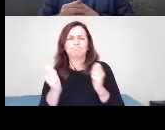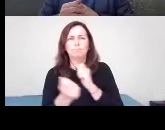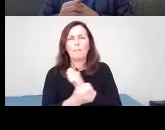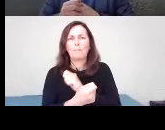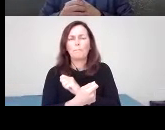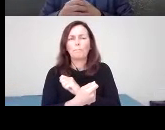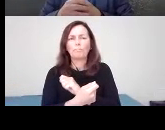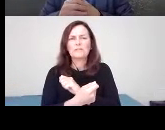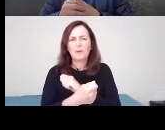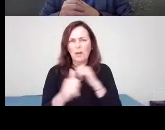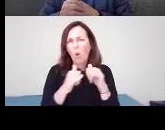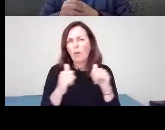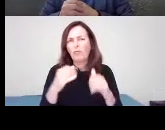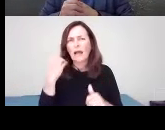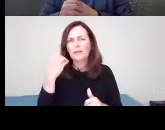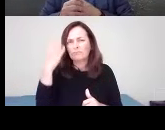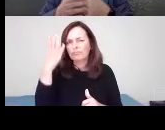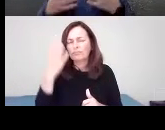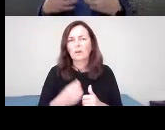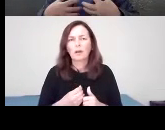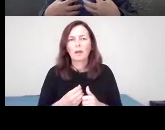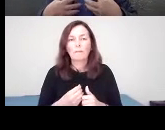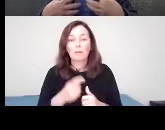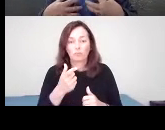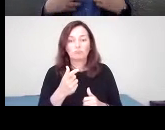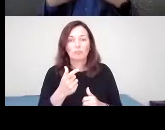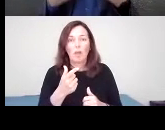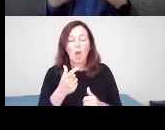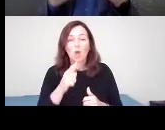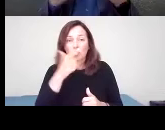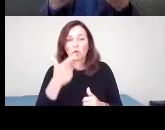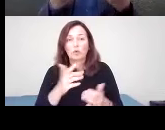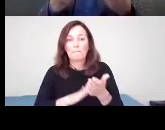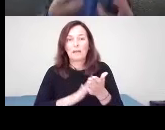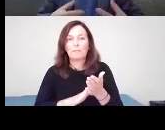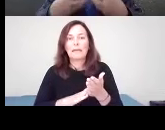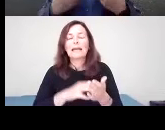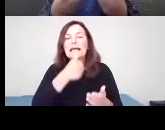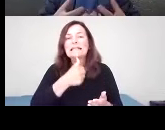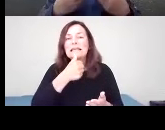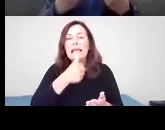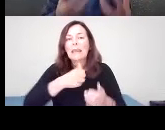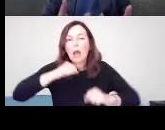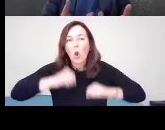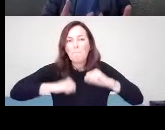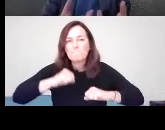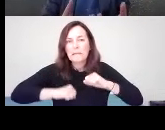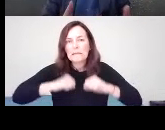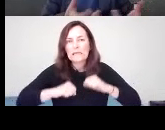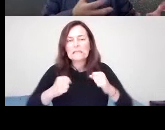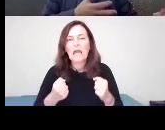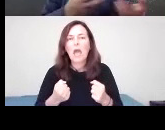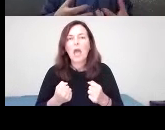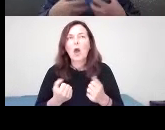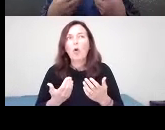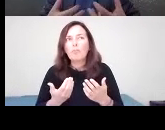process about the green competencies. So again, bringing about the global citizenship education skills